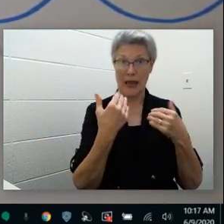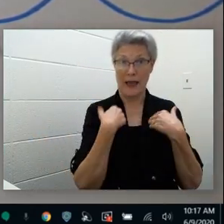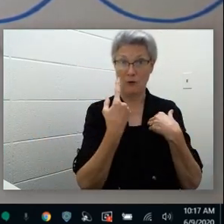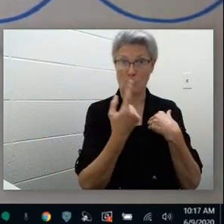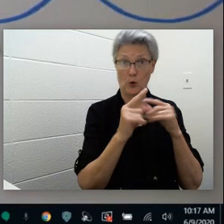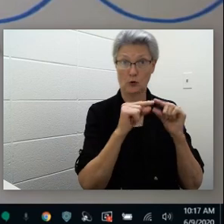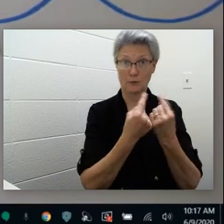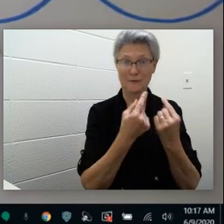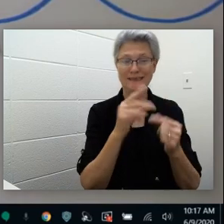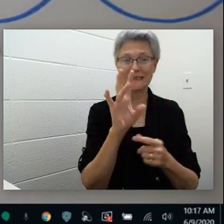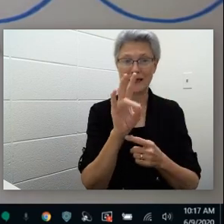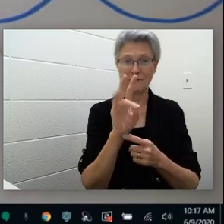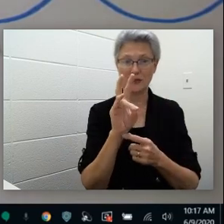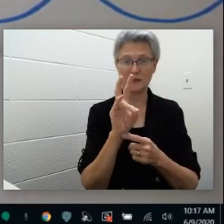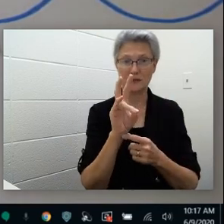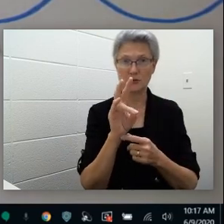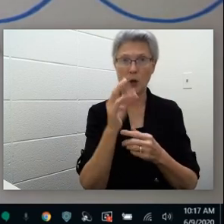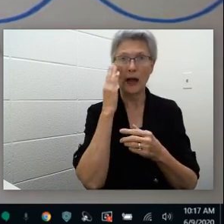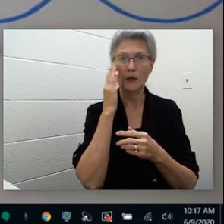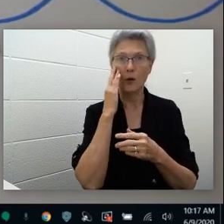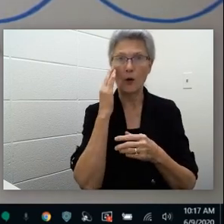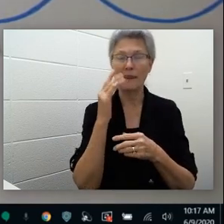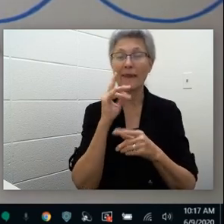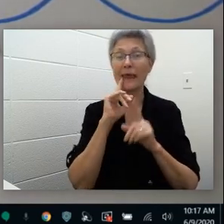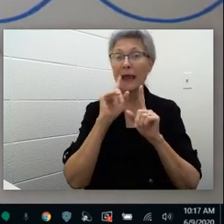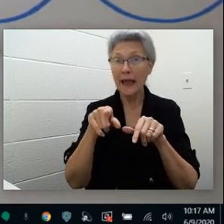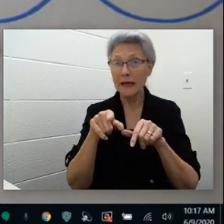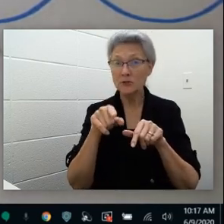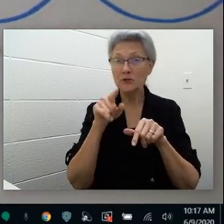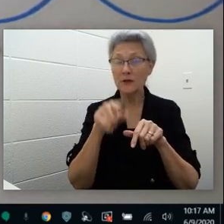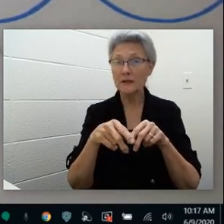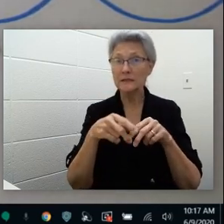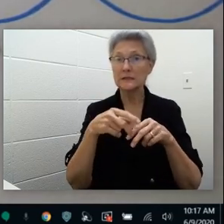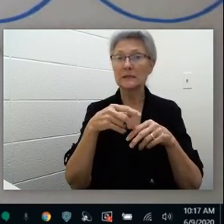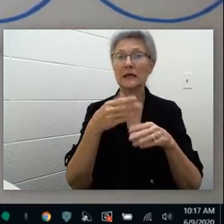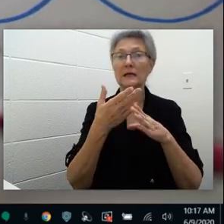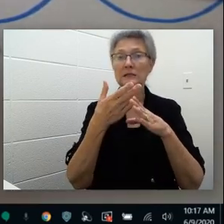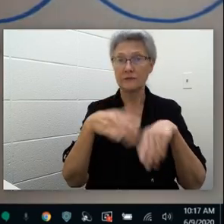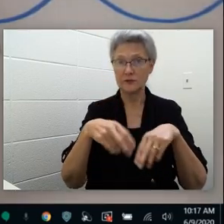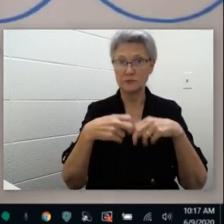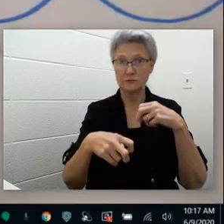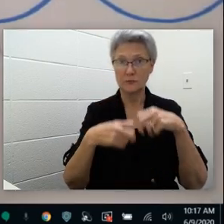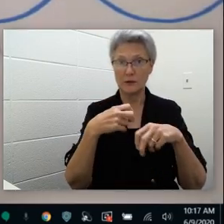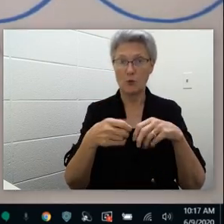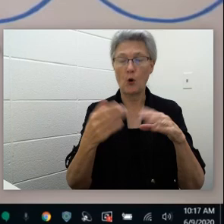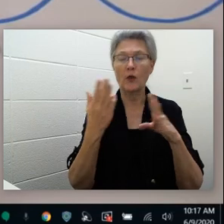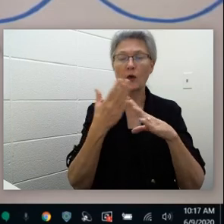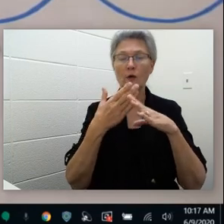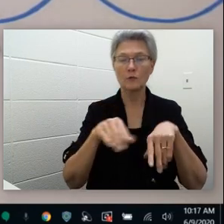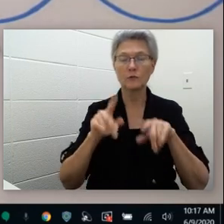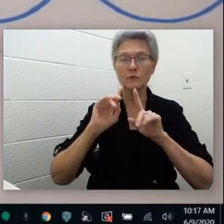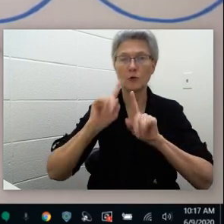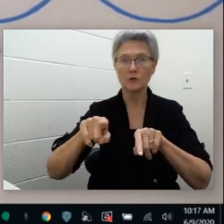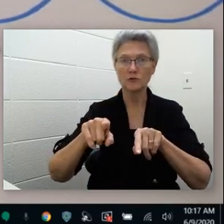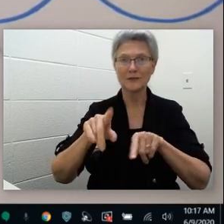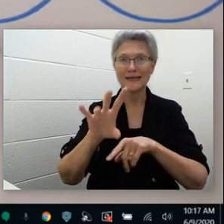group, which is 7. So I know that the answer to this division problem, or the quotient, is